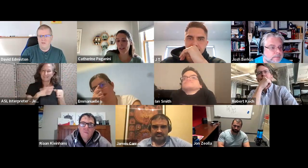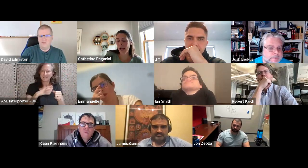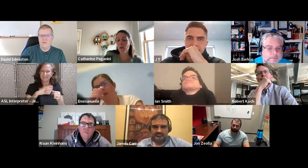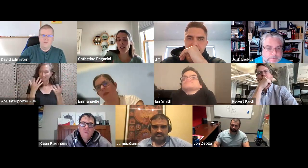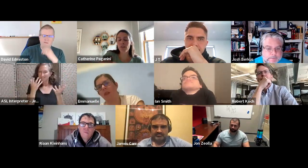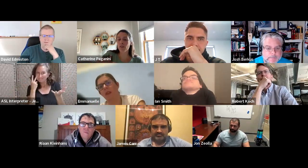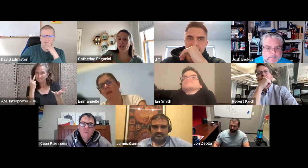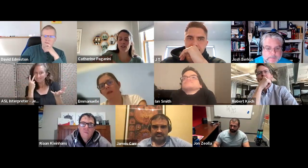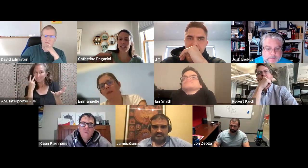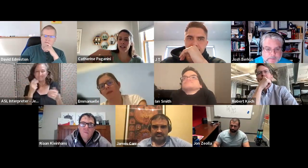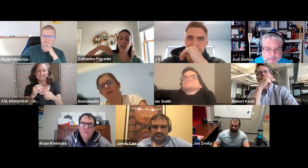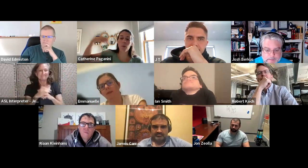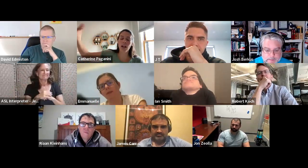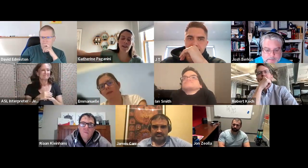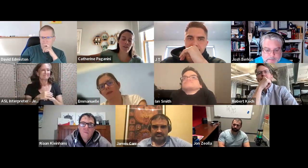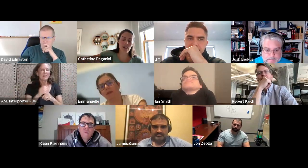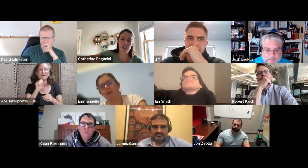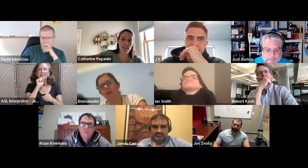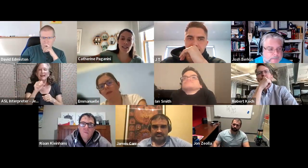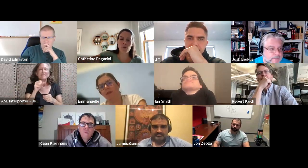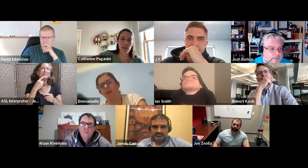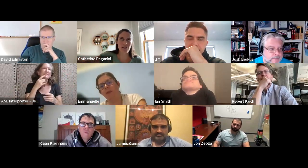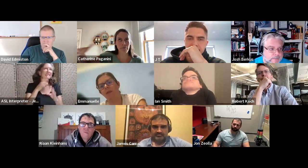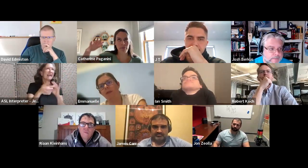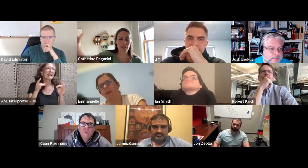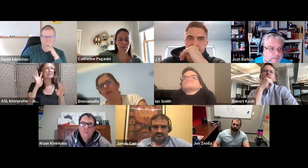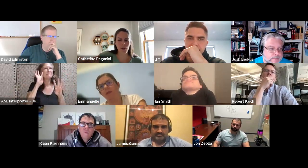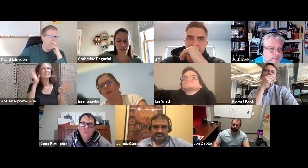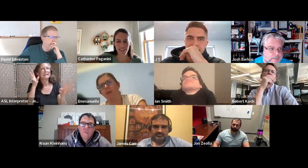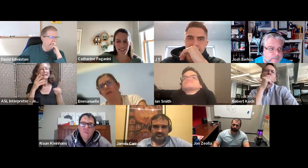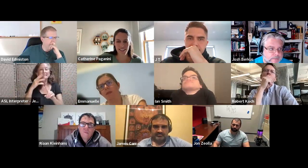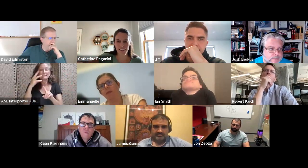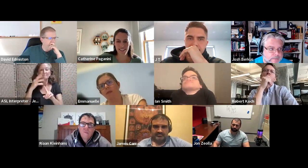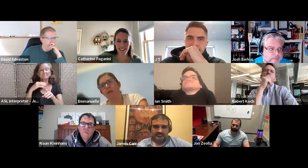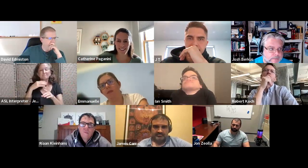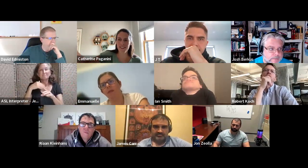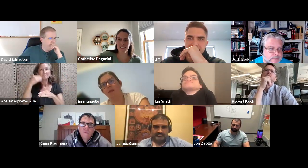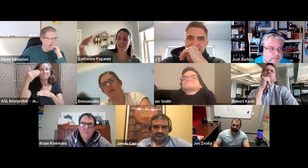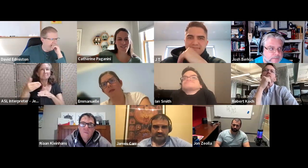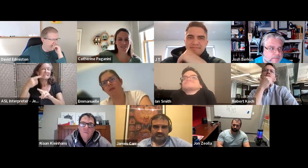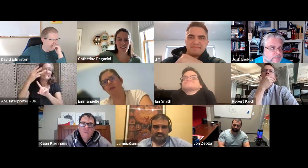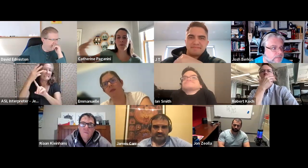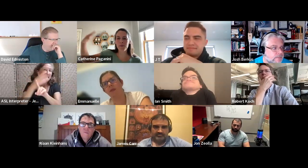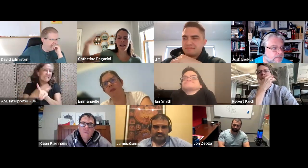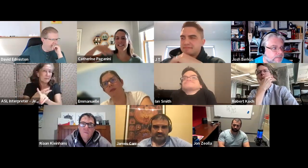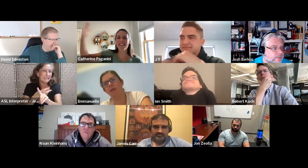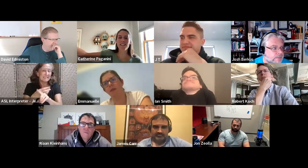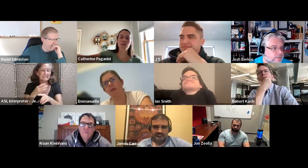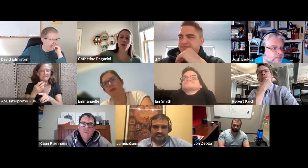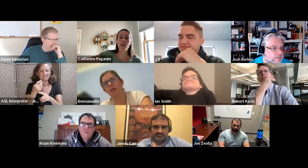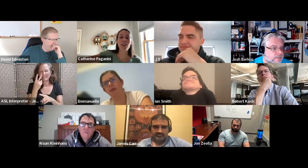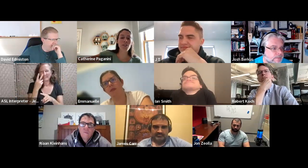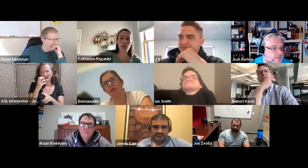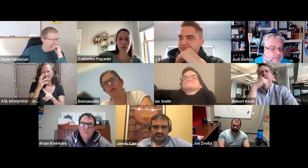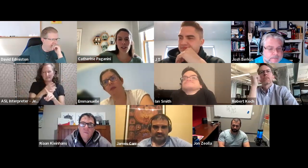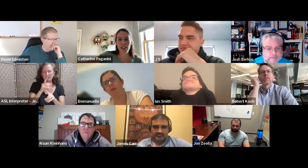I mean, I would love for us to say like, okay, we'll have, let's say in 6 months, it's very, I don't think that's very feasible, but let's say in